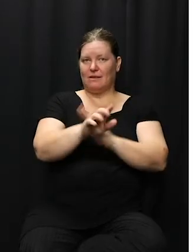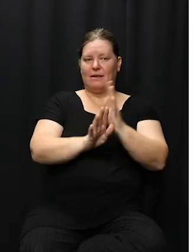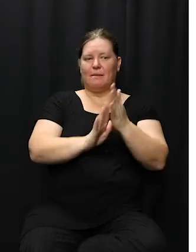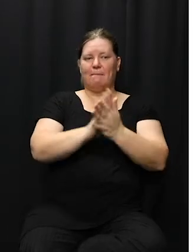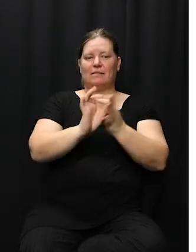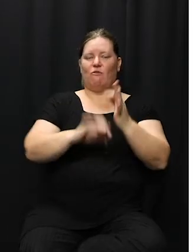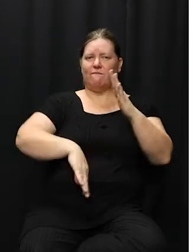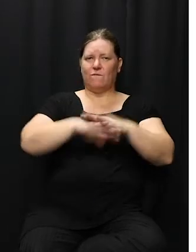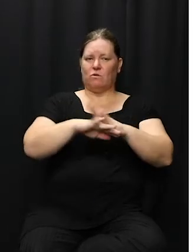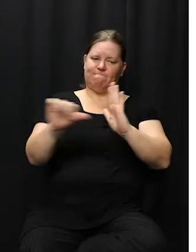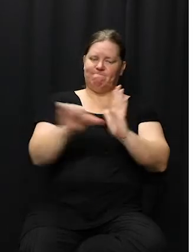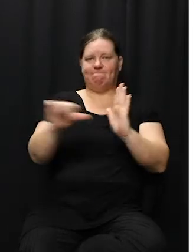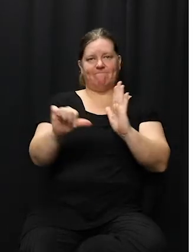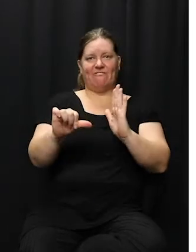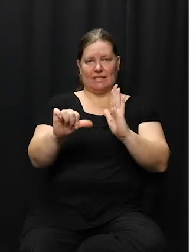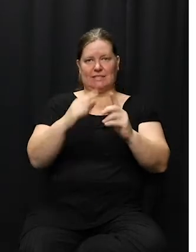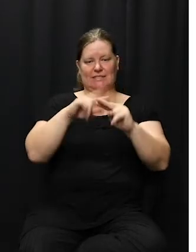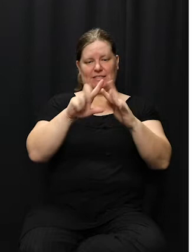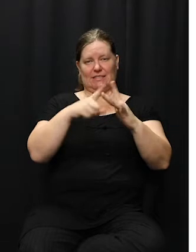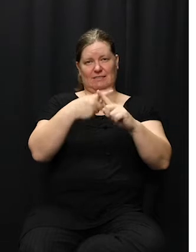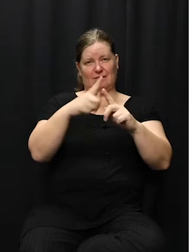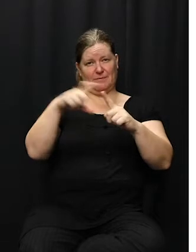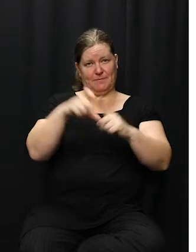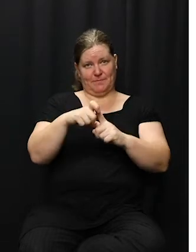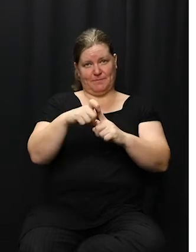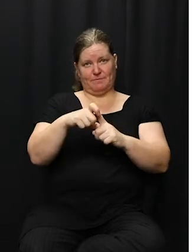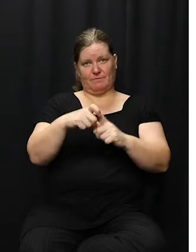fixed. There is some sort of flexibility in that.